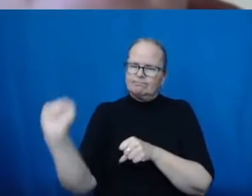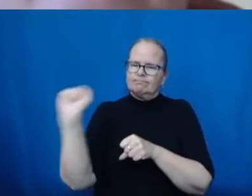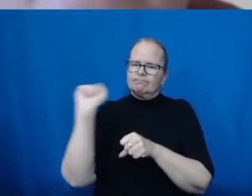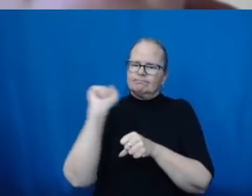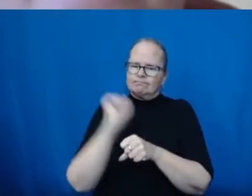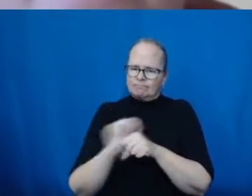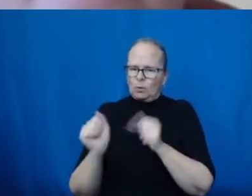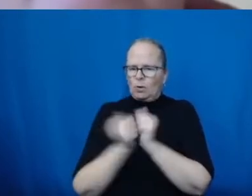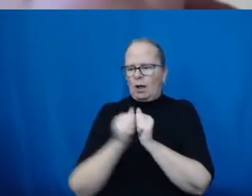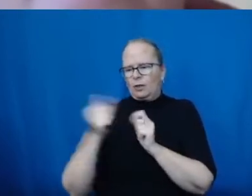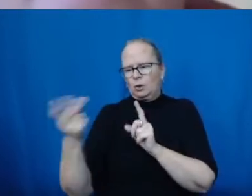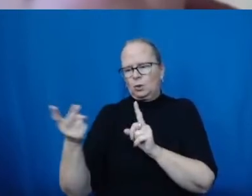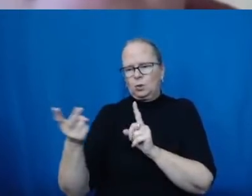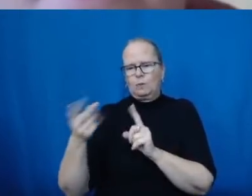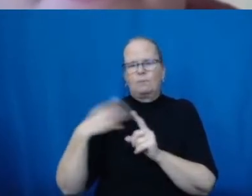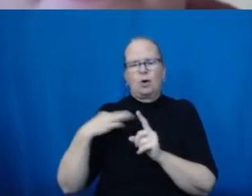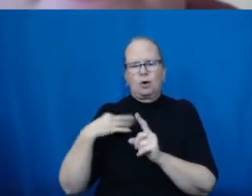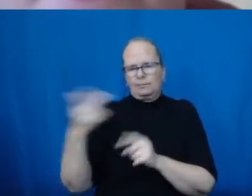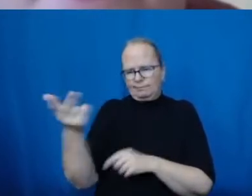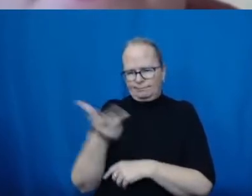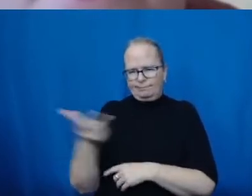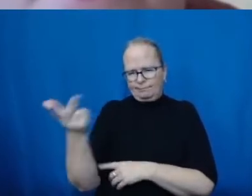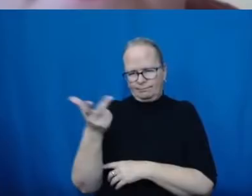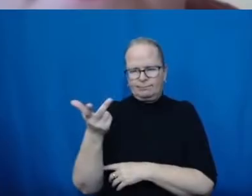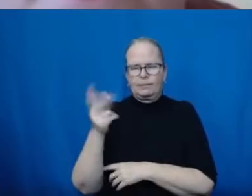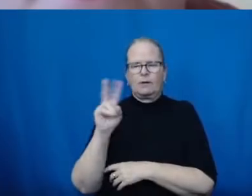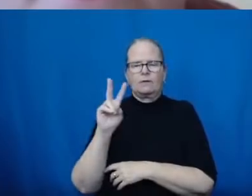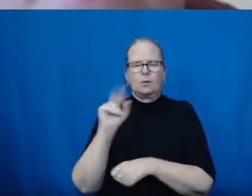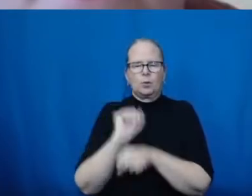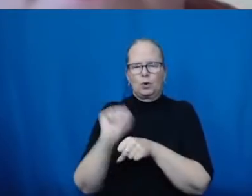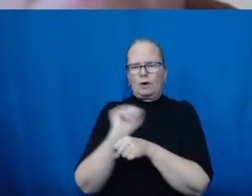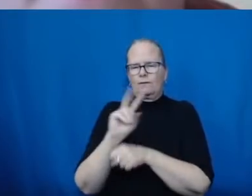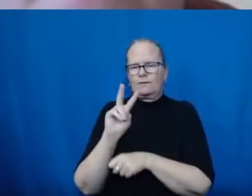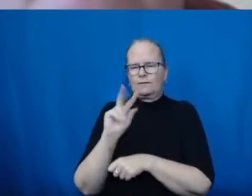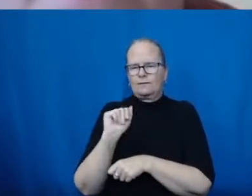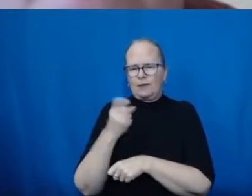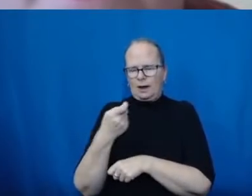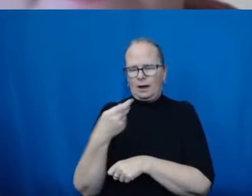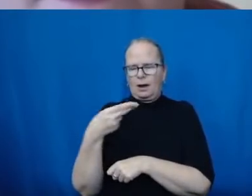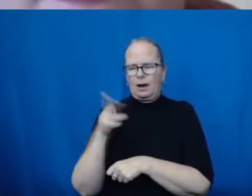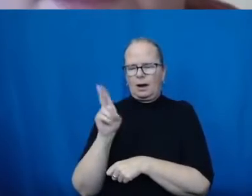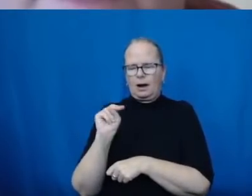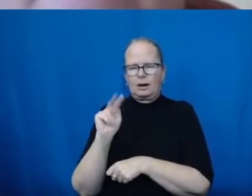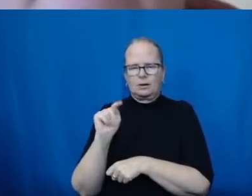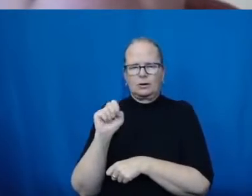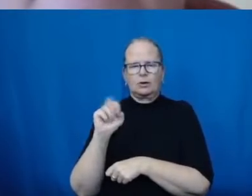team has helped thousands of Albertans across the province get vaccinated.